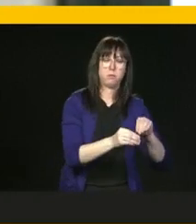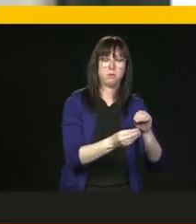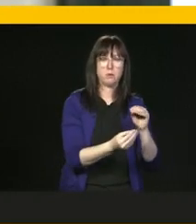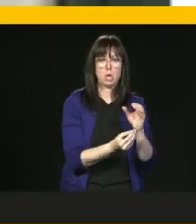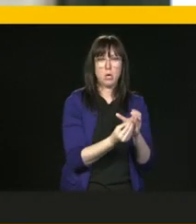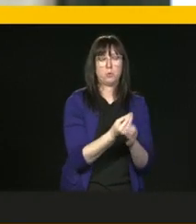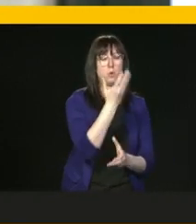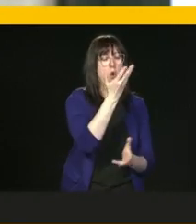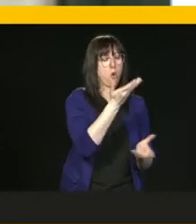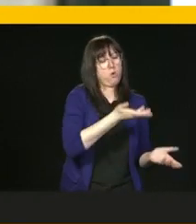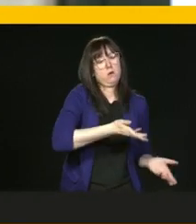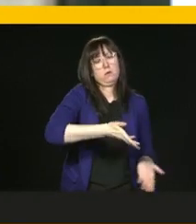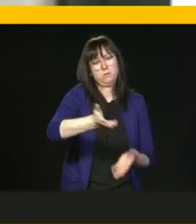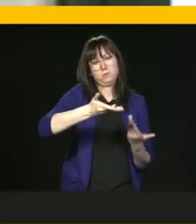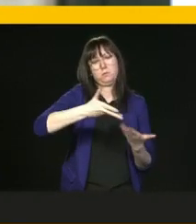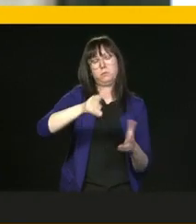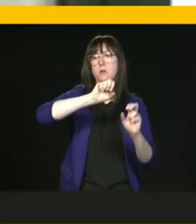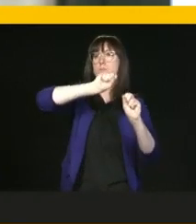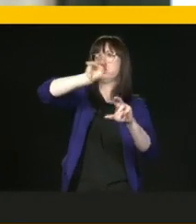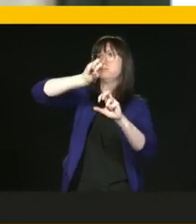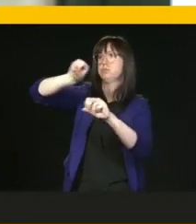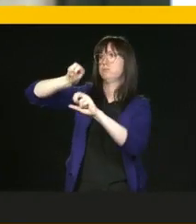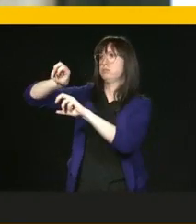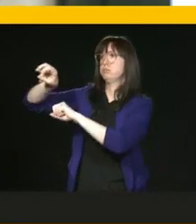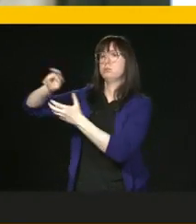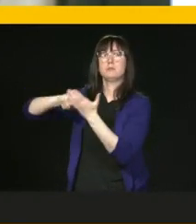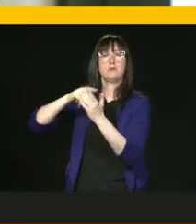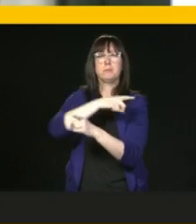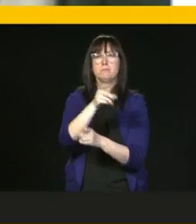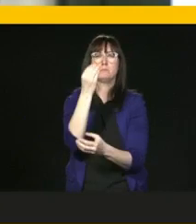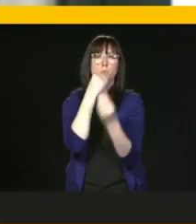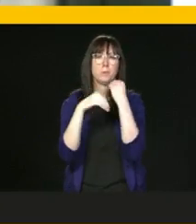transport, and stock the food that feed our families.